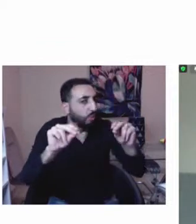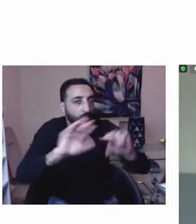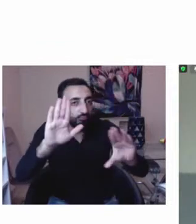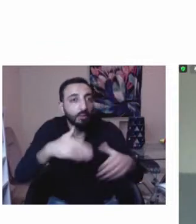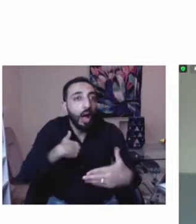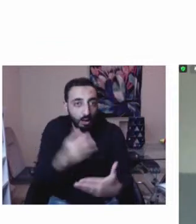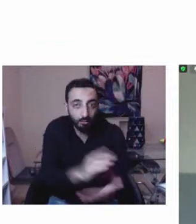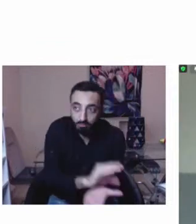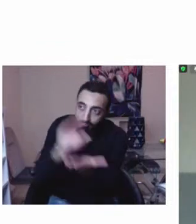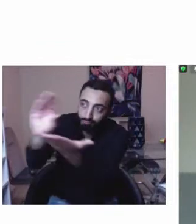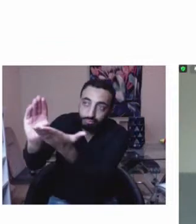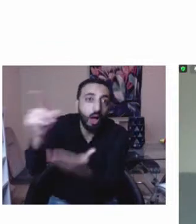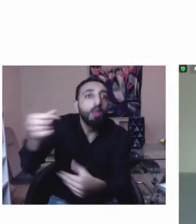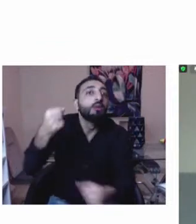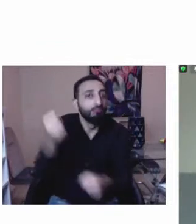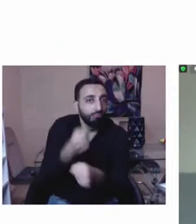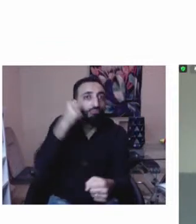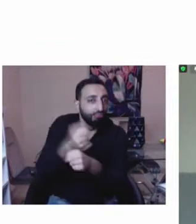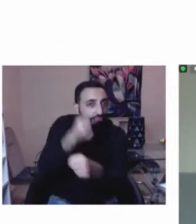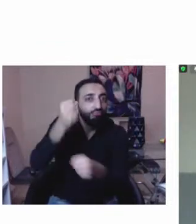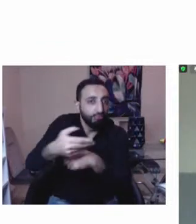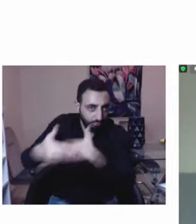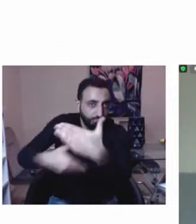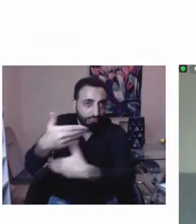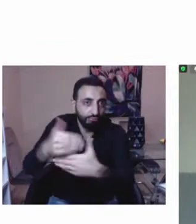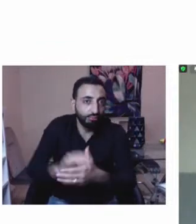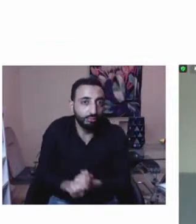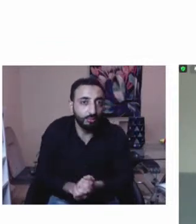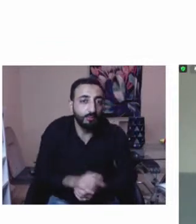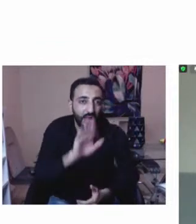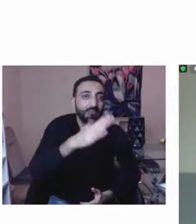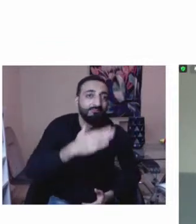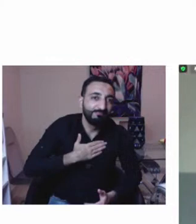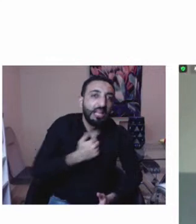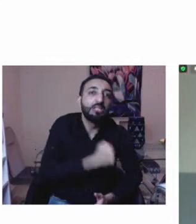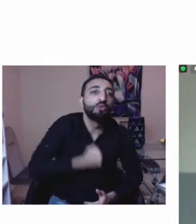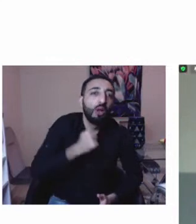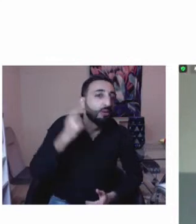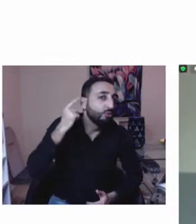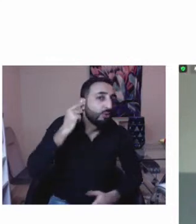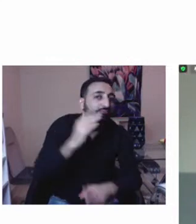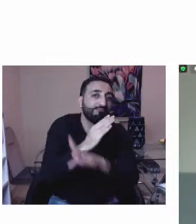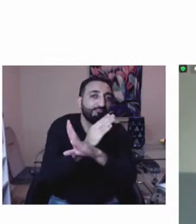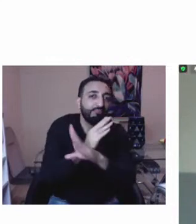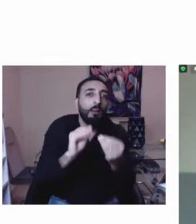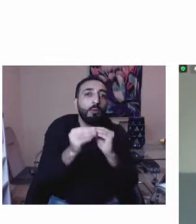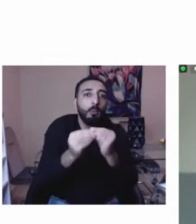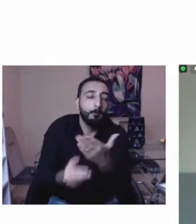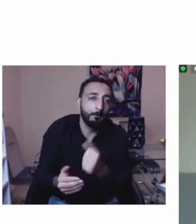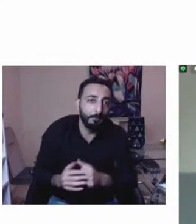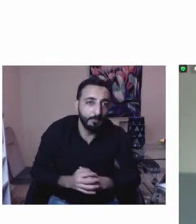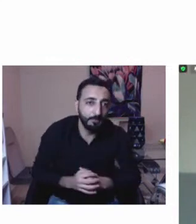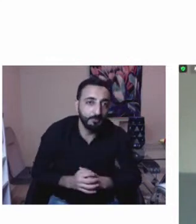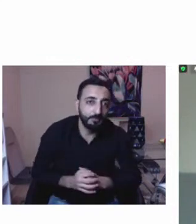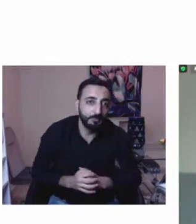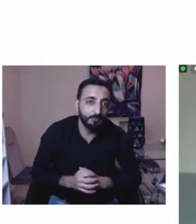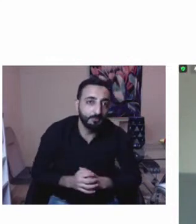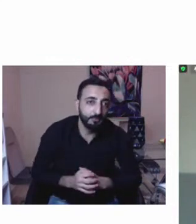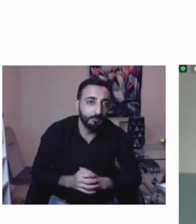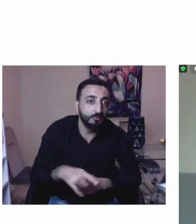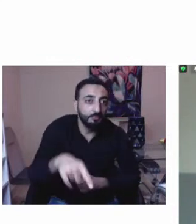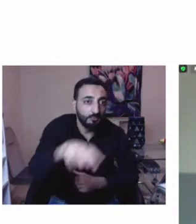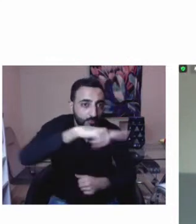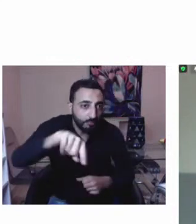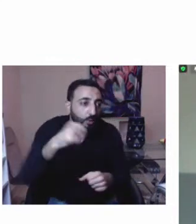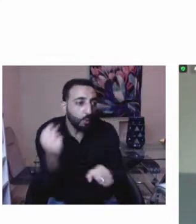the reactive work is where you find most of the international NGOs present in our countries. You know, this is the way they work